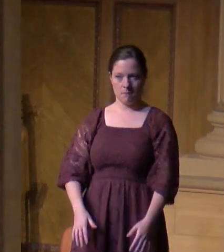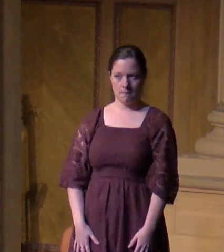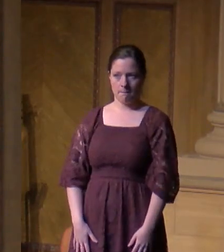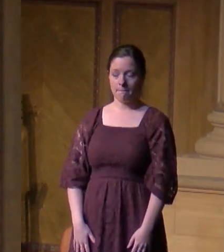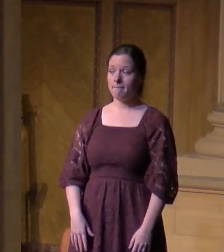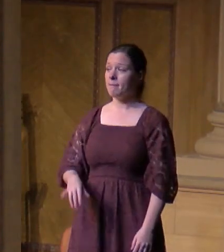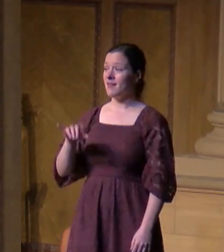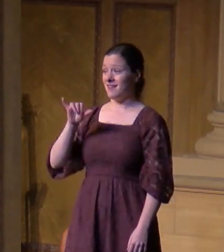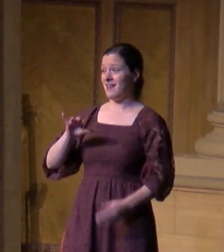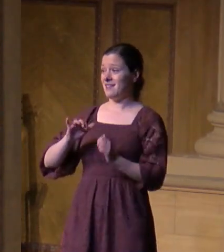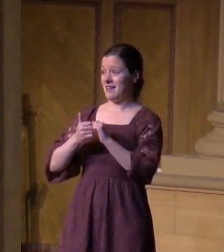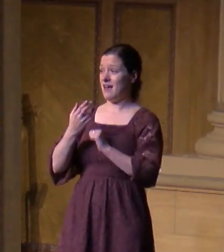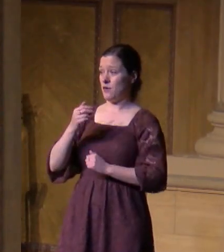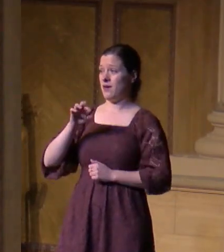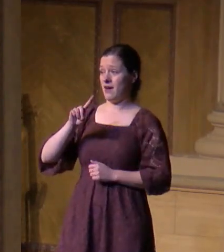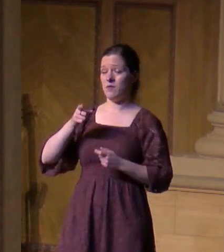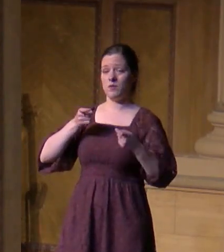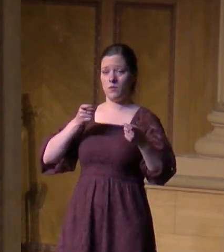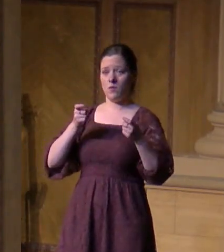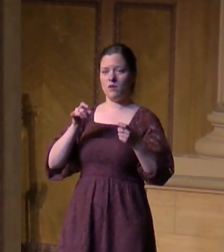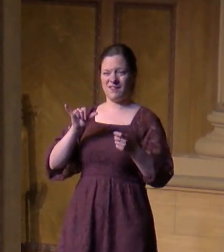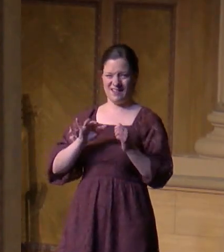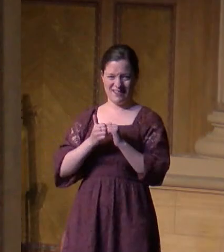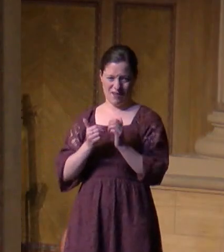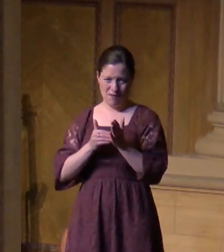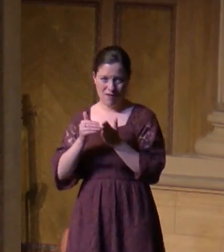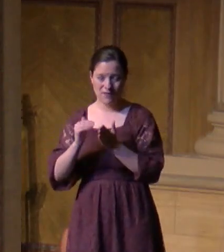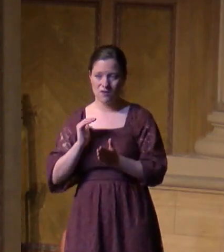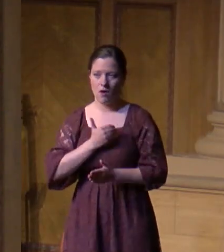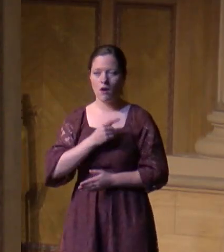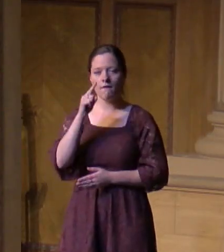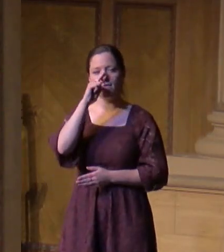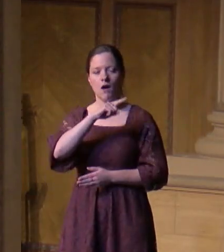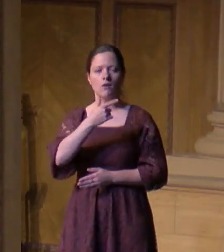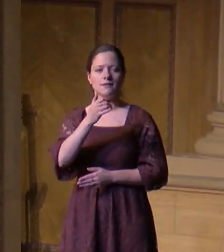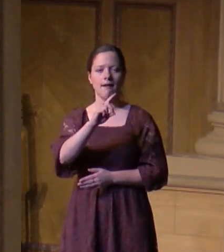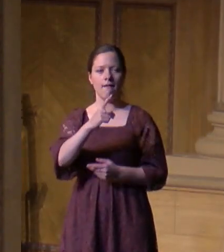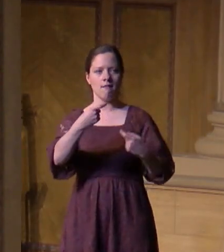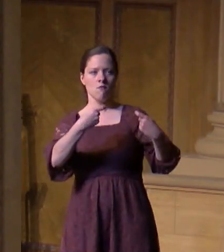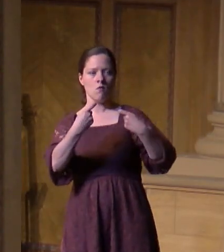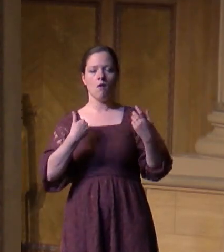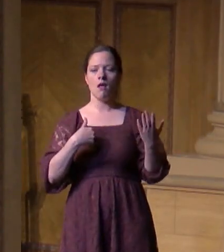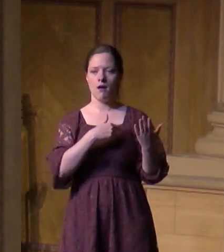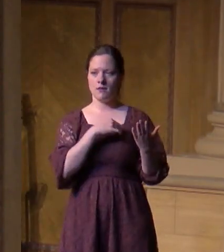this is how Herod ruled and so often this is the way some of our false gods rule us